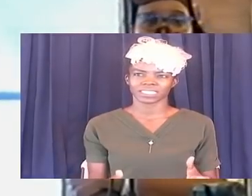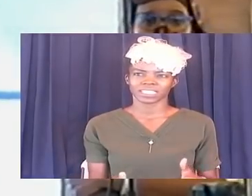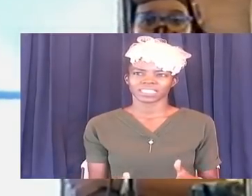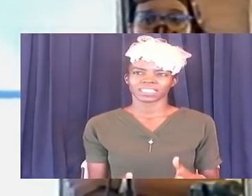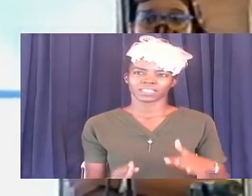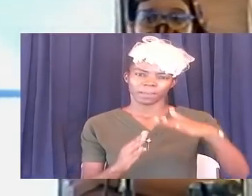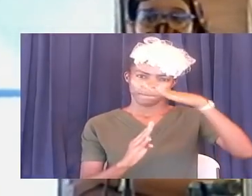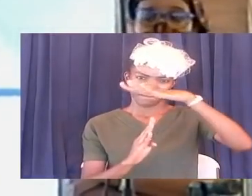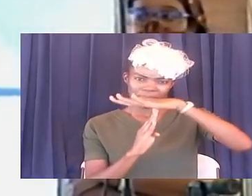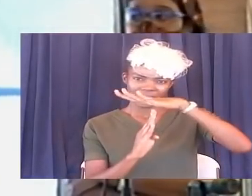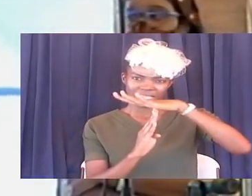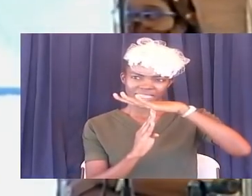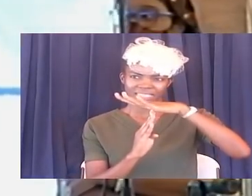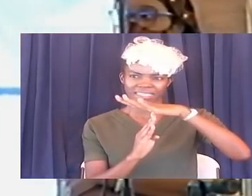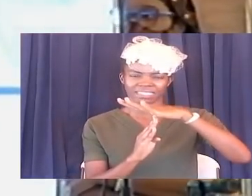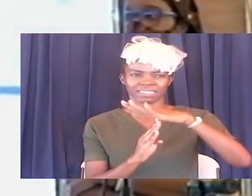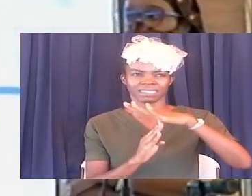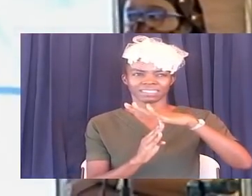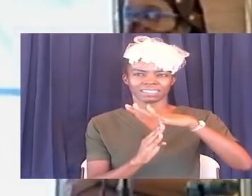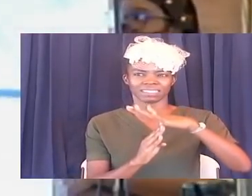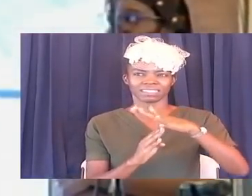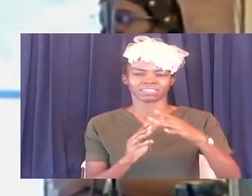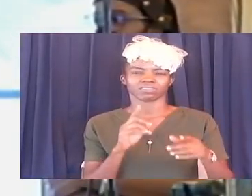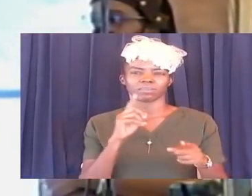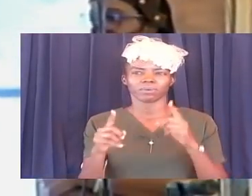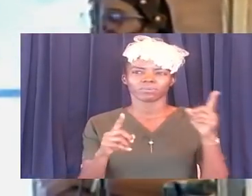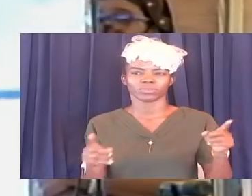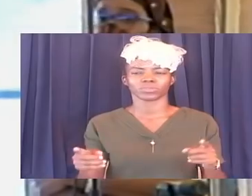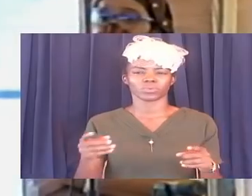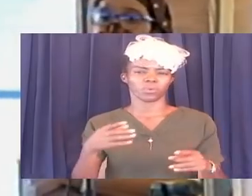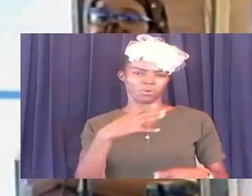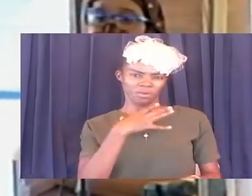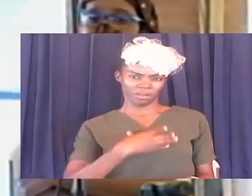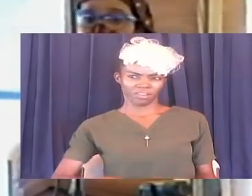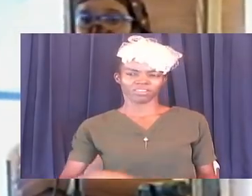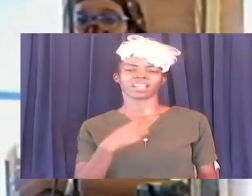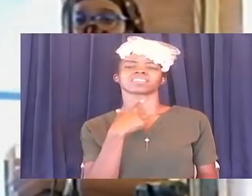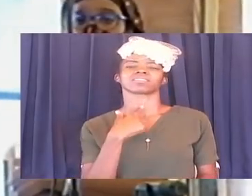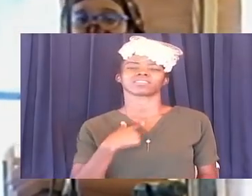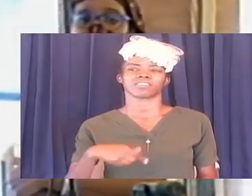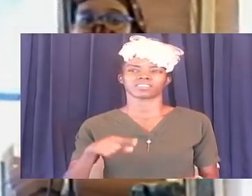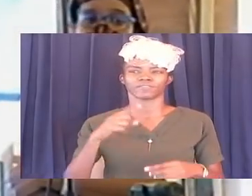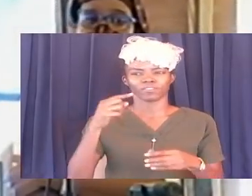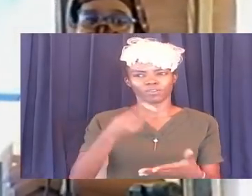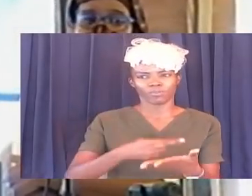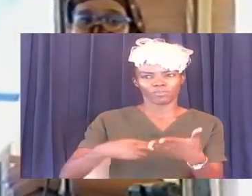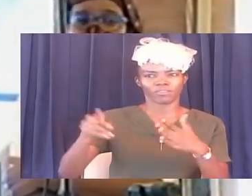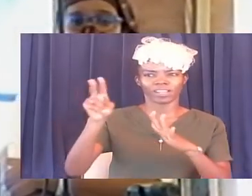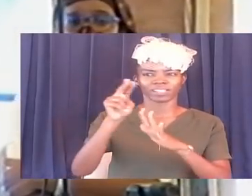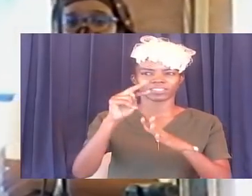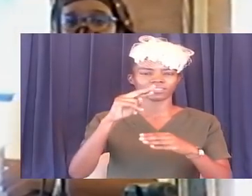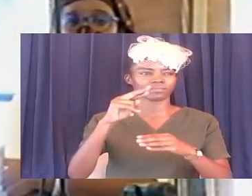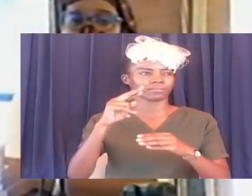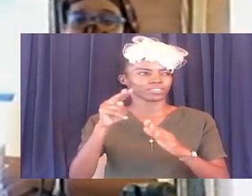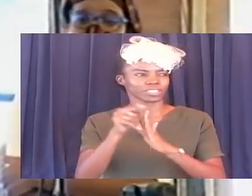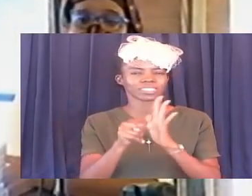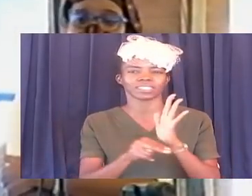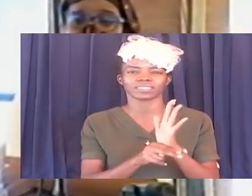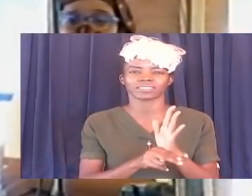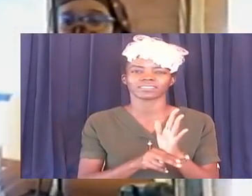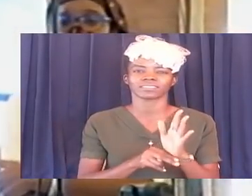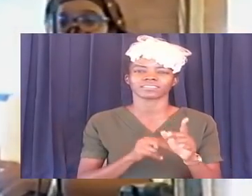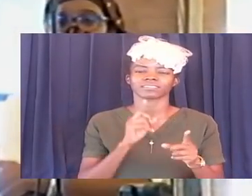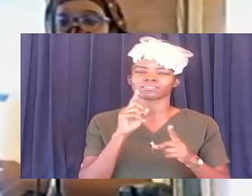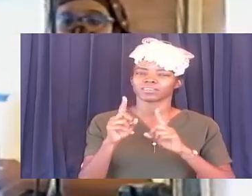those, about those who hunger and thirst after righteousness. It speaks about the pure in heart. It speaks